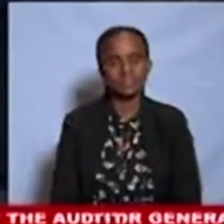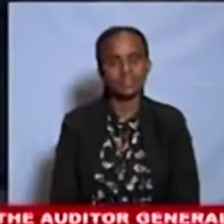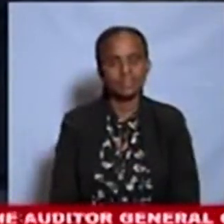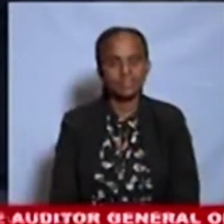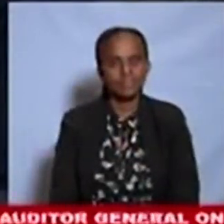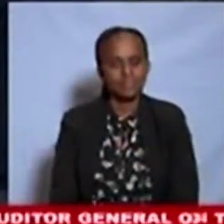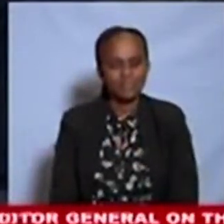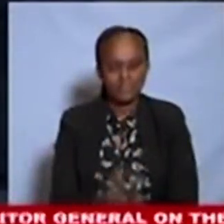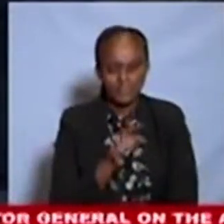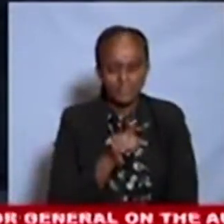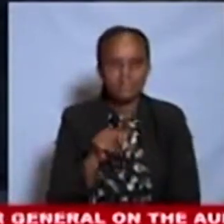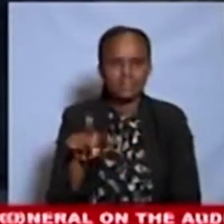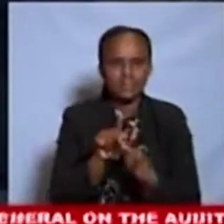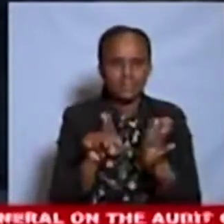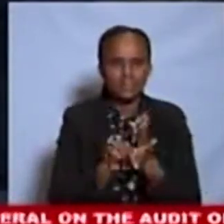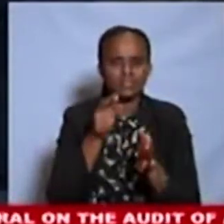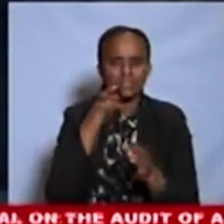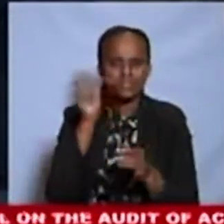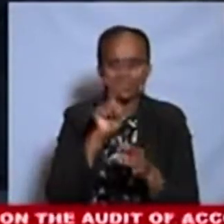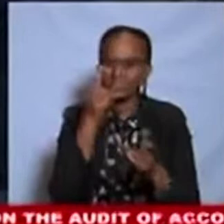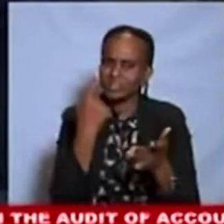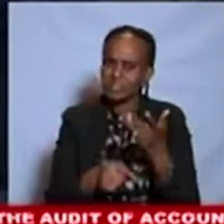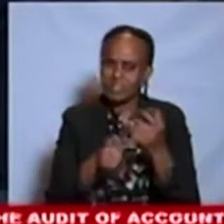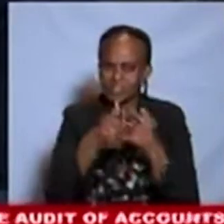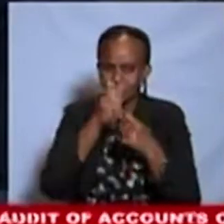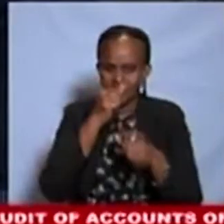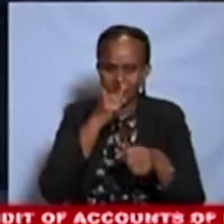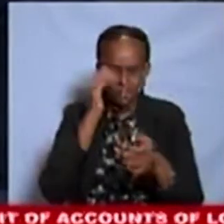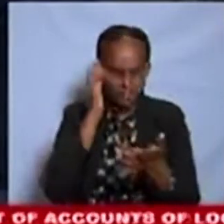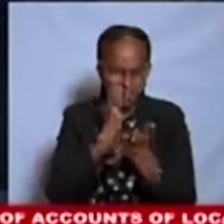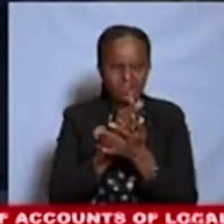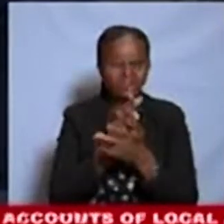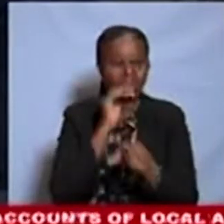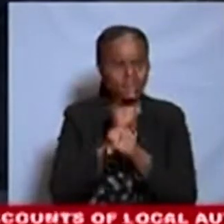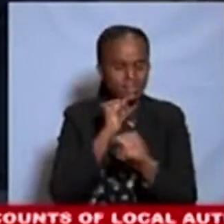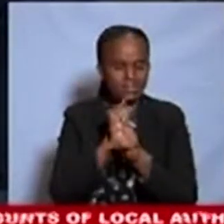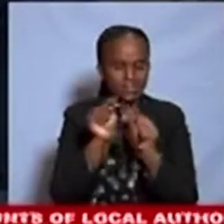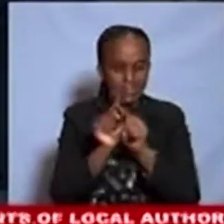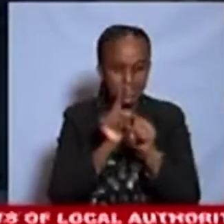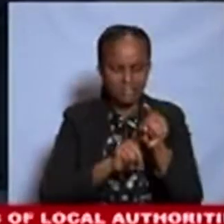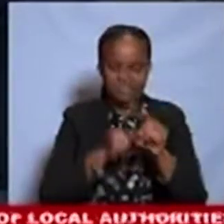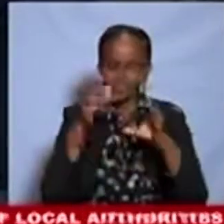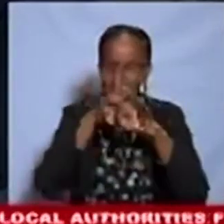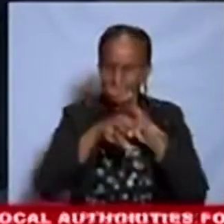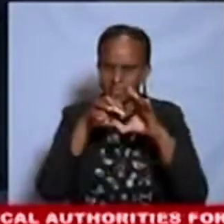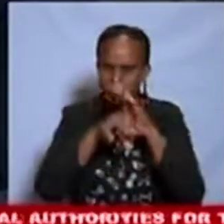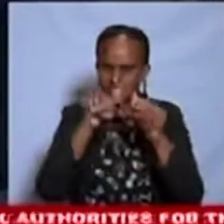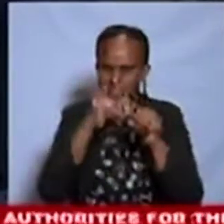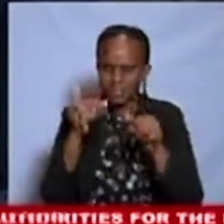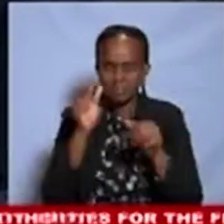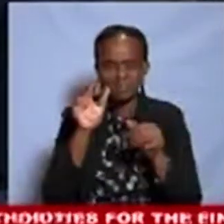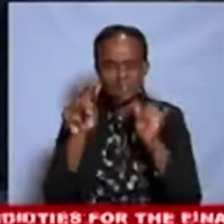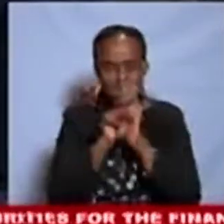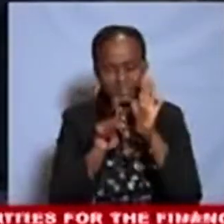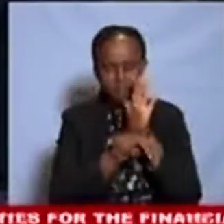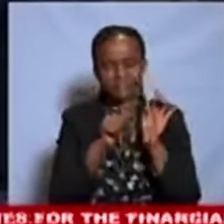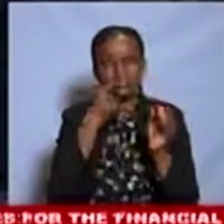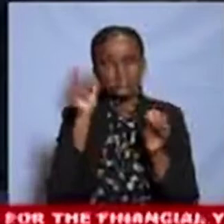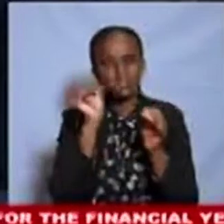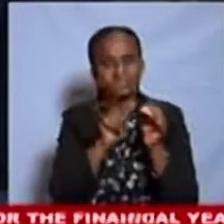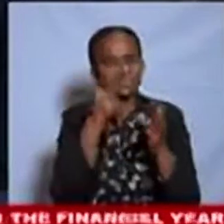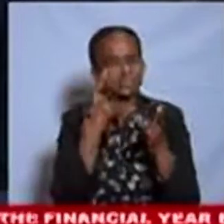What is this policy directive that made you stop work and pack everything? What was the policy